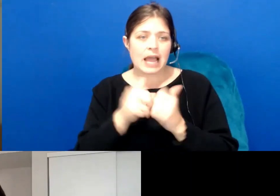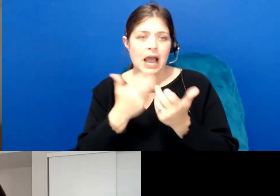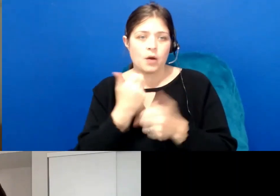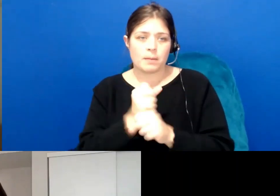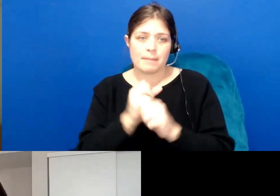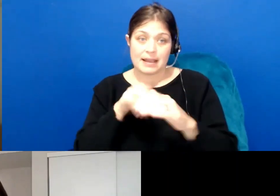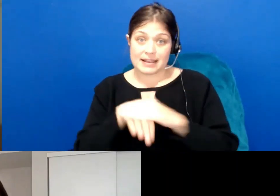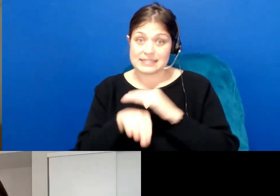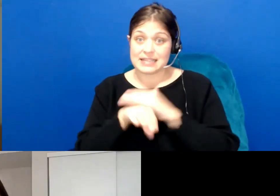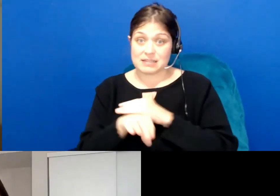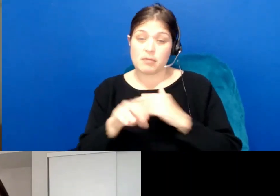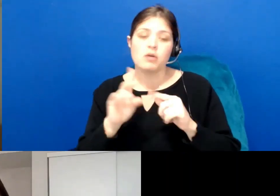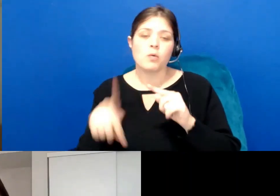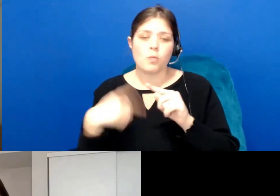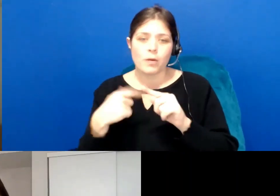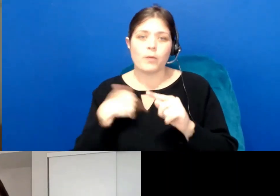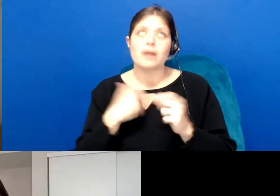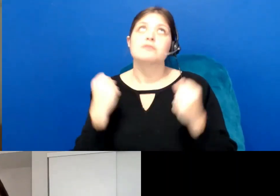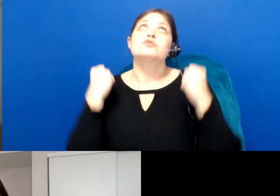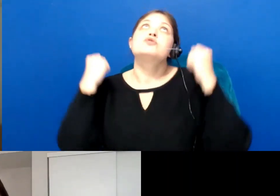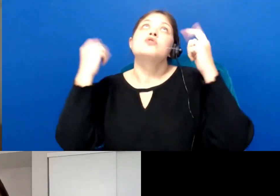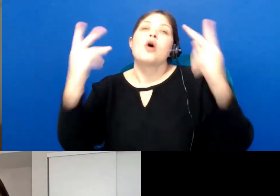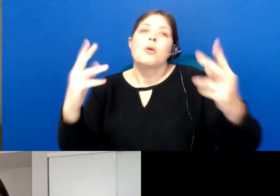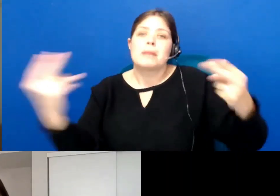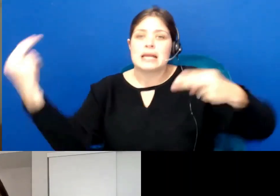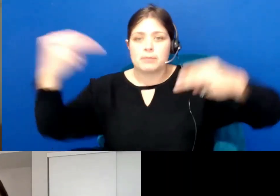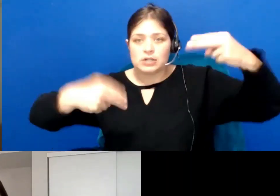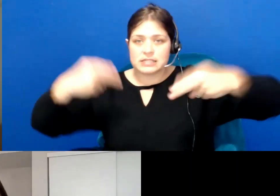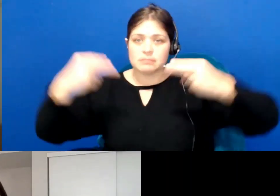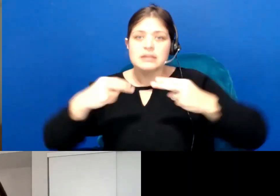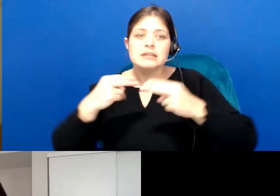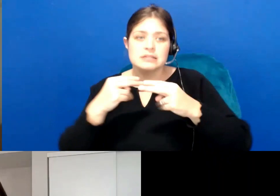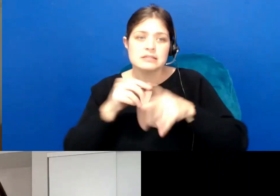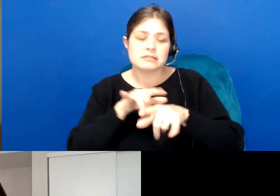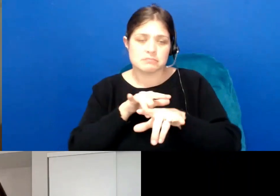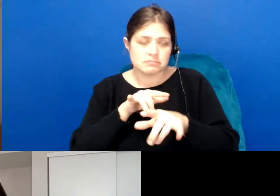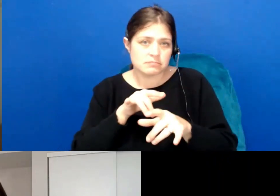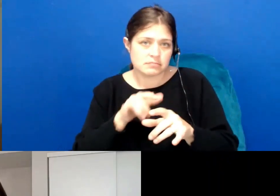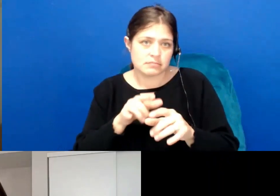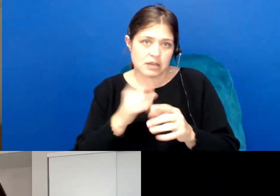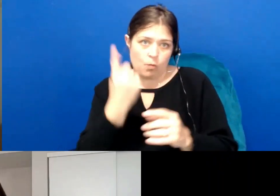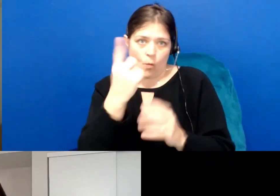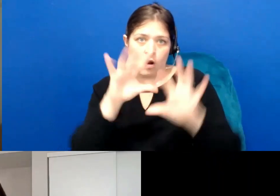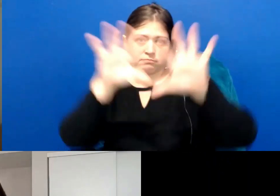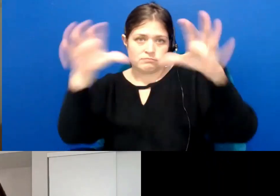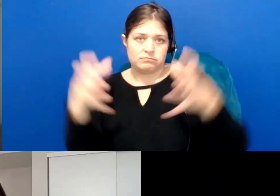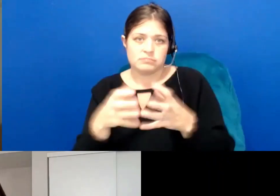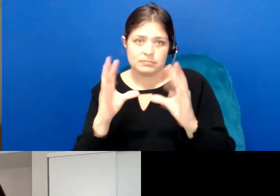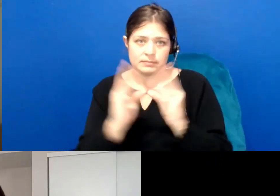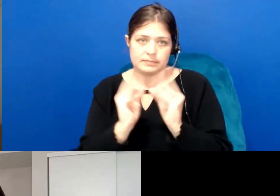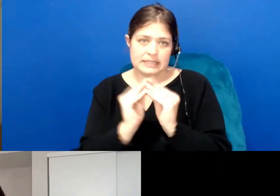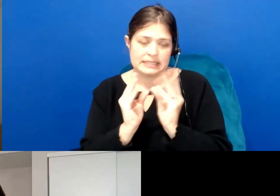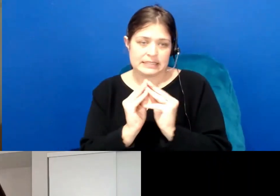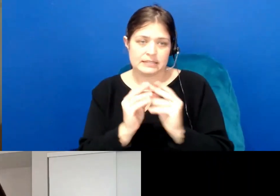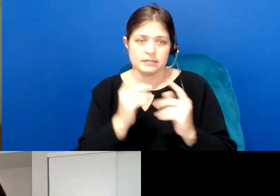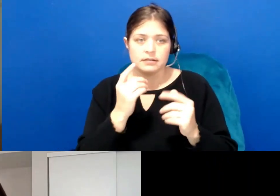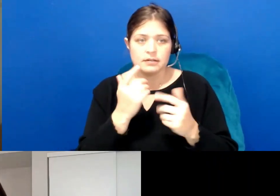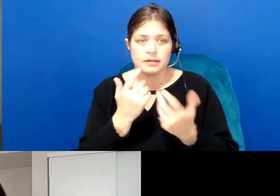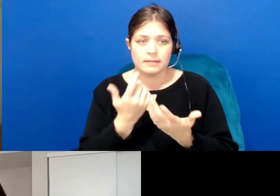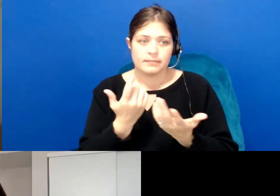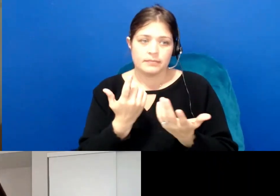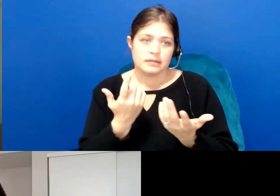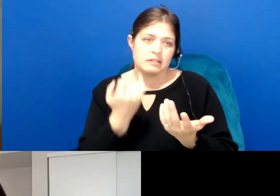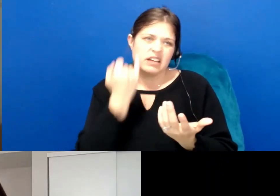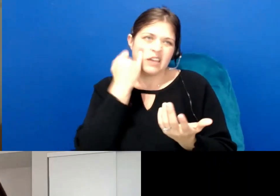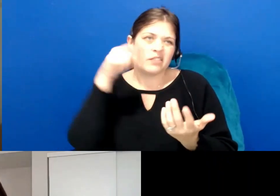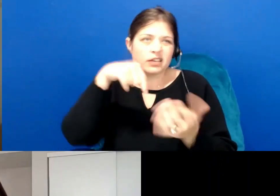have so many participants in a large meeting. If this were a intensive research conference for 50 or